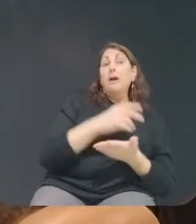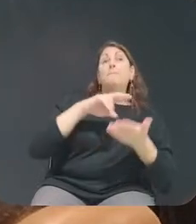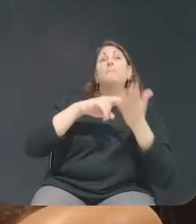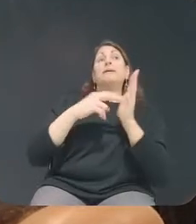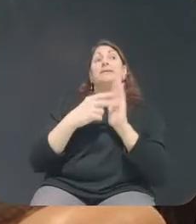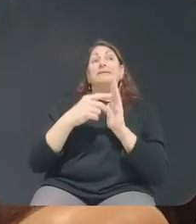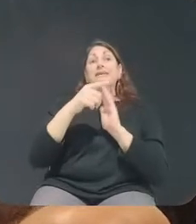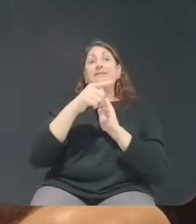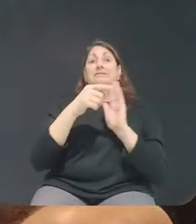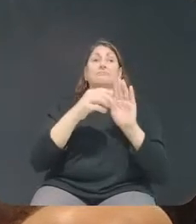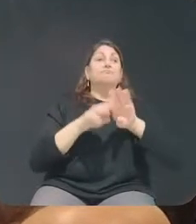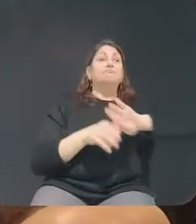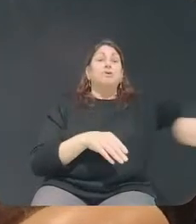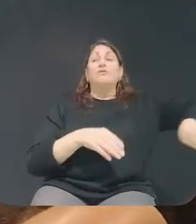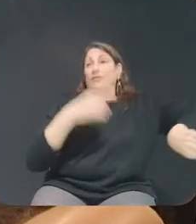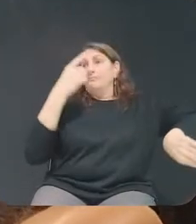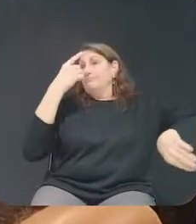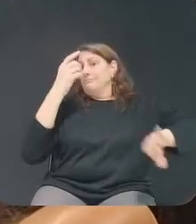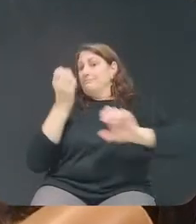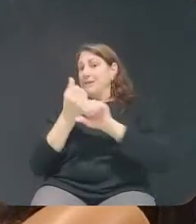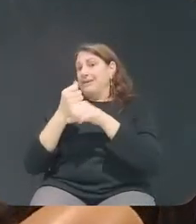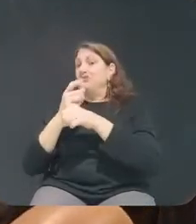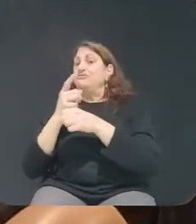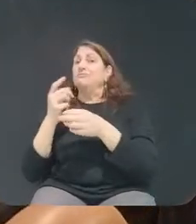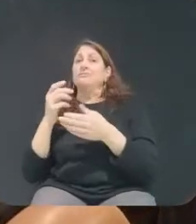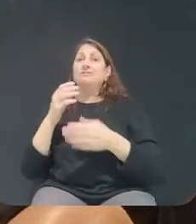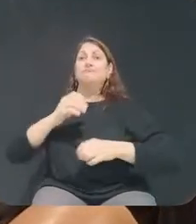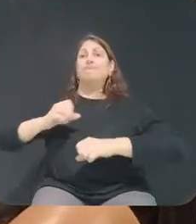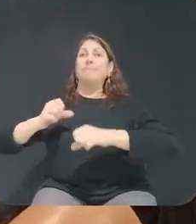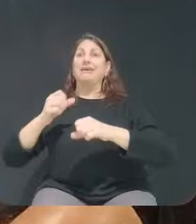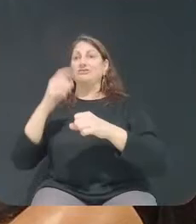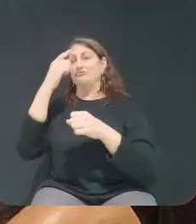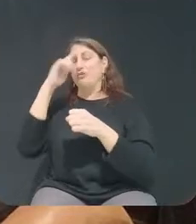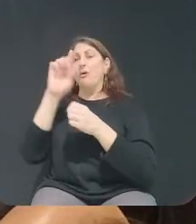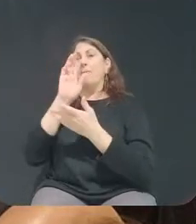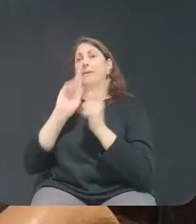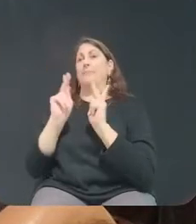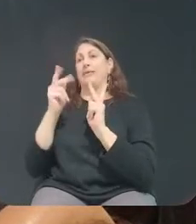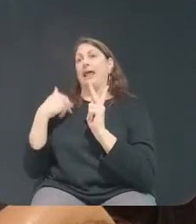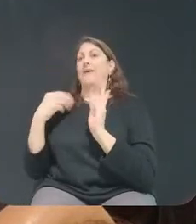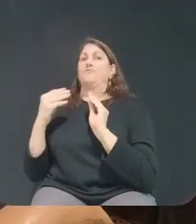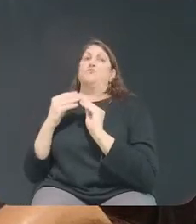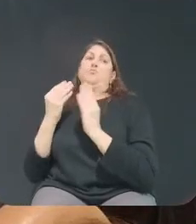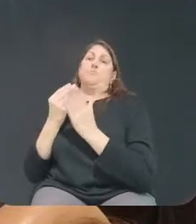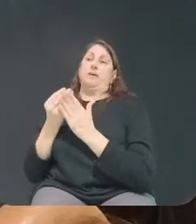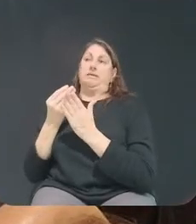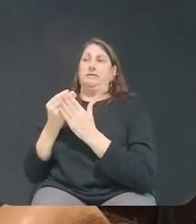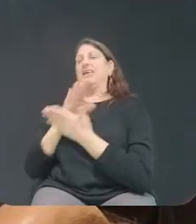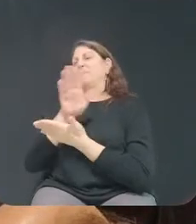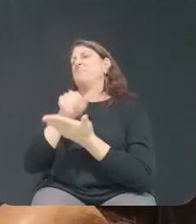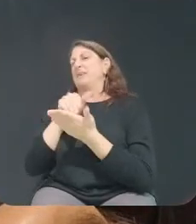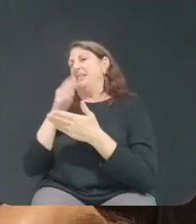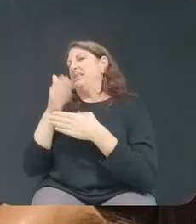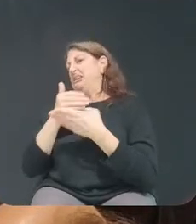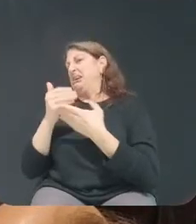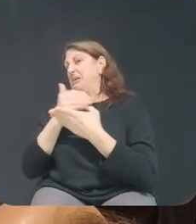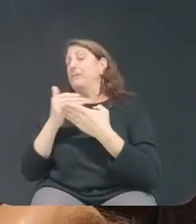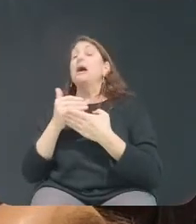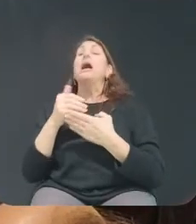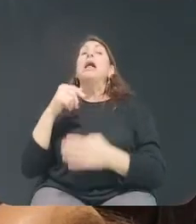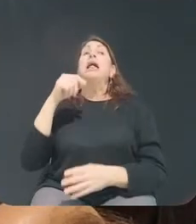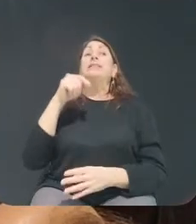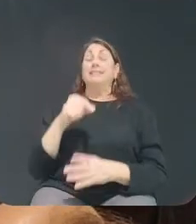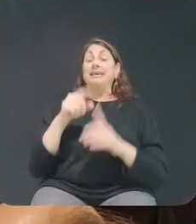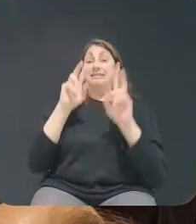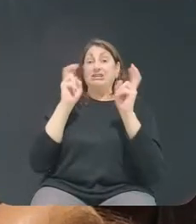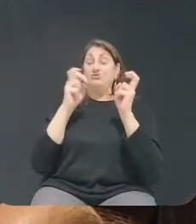residents are being displaced to make room for middle income residents. While acknowledging that the issue of homelessness is complex,